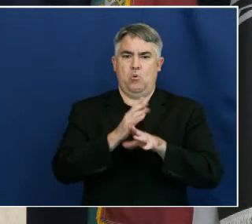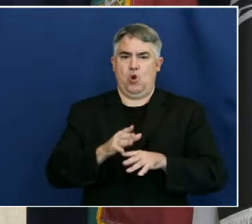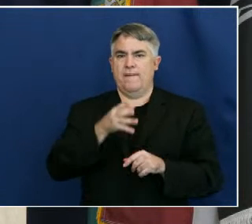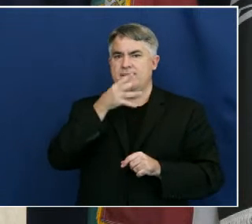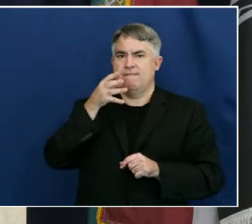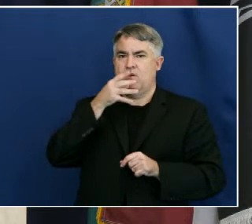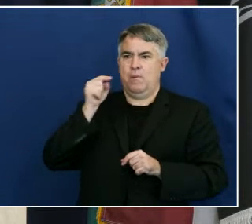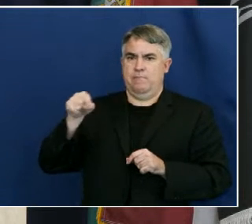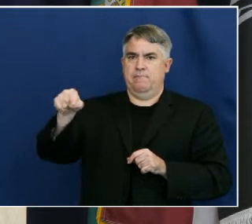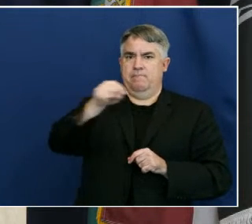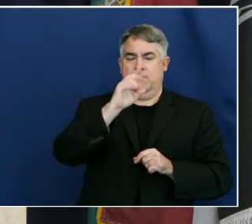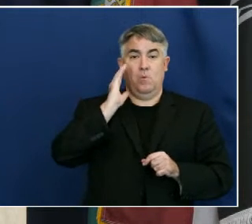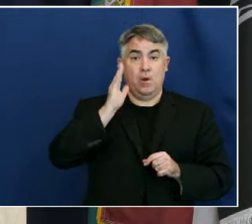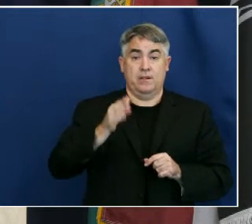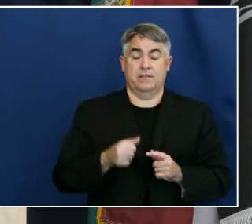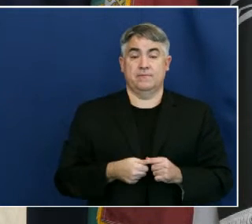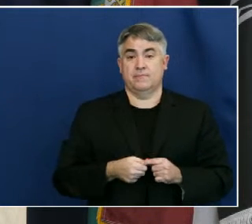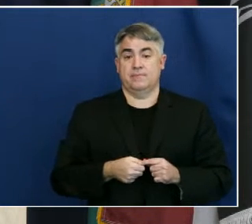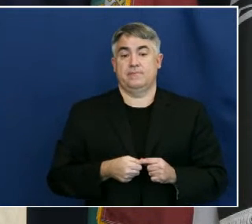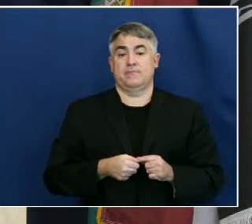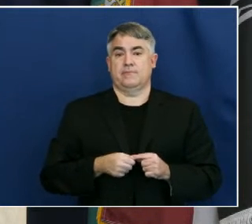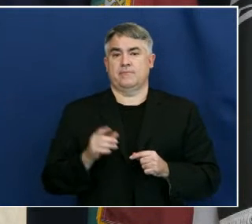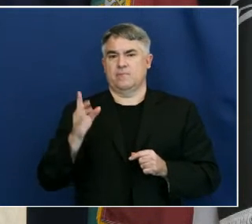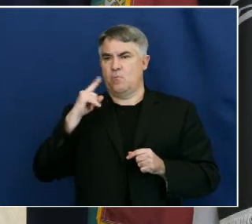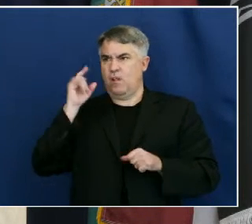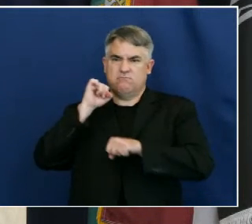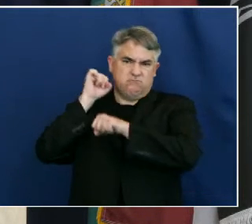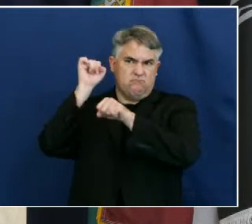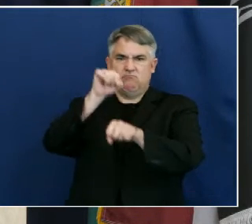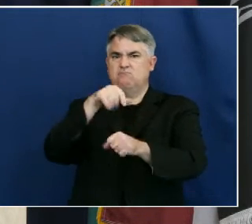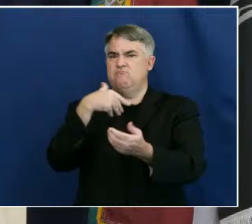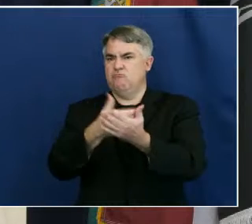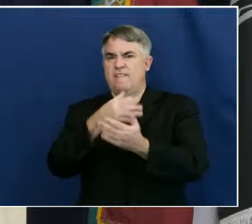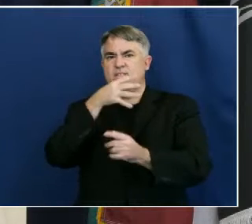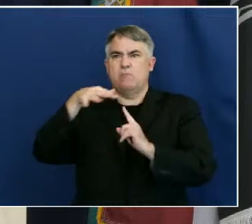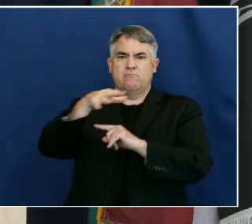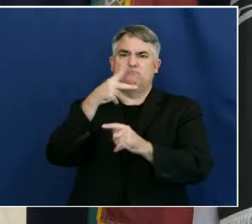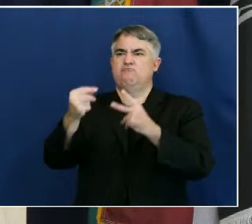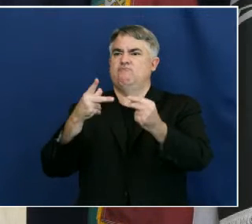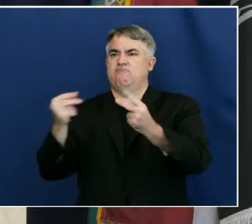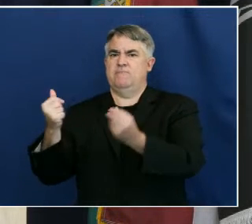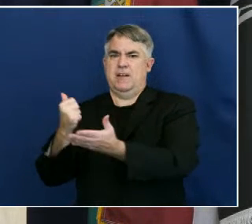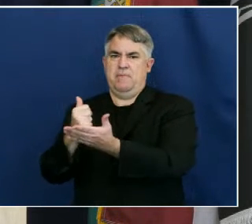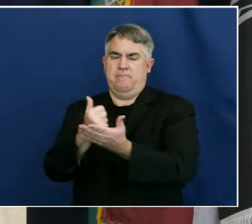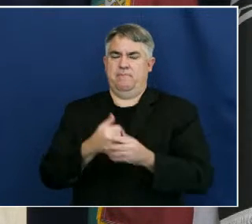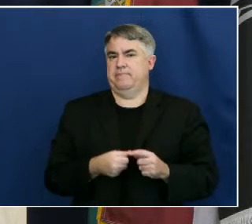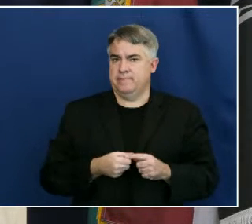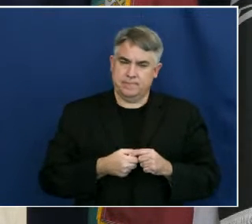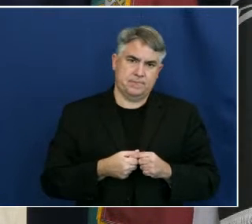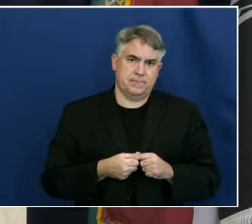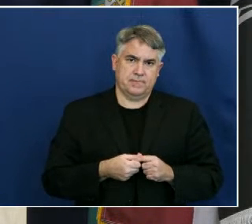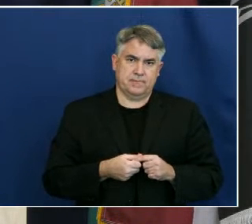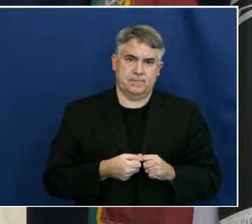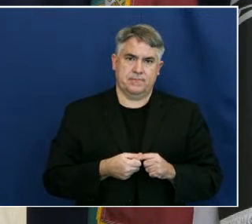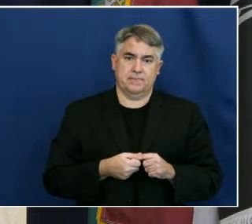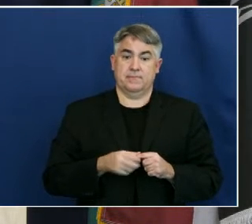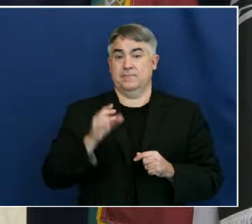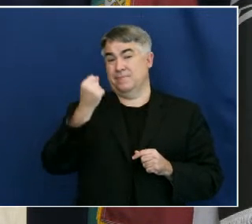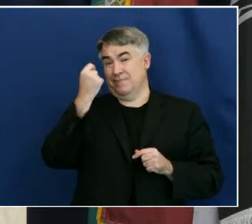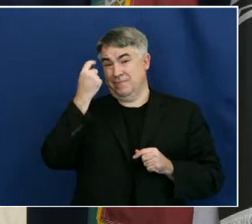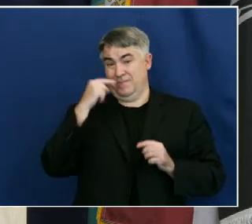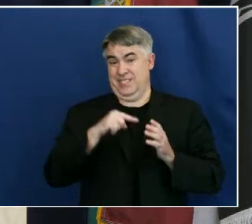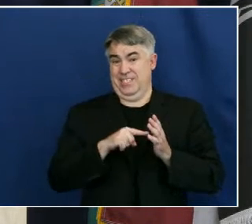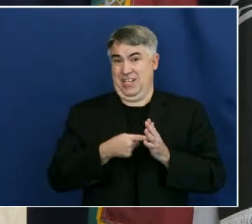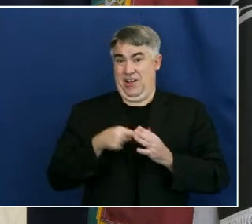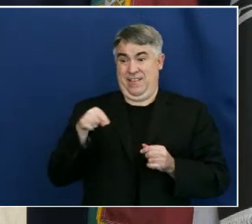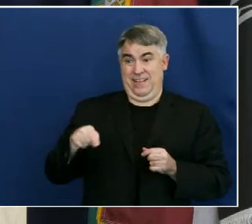hit. And again, just reiterating once more, the slack in appointments will be gone starting Saturday morning. They